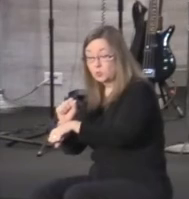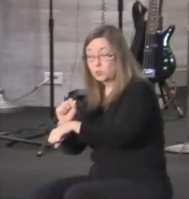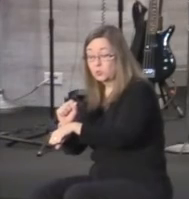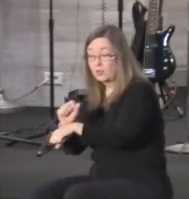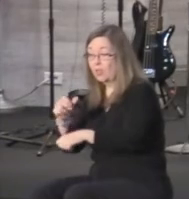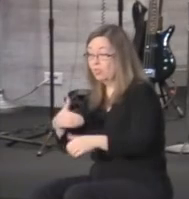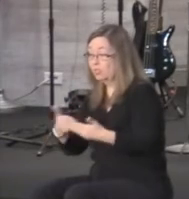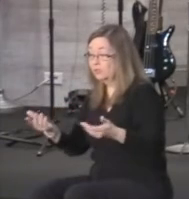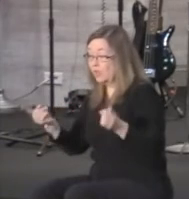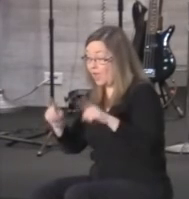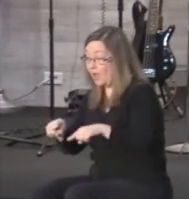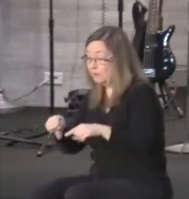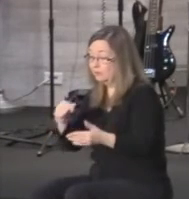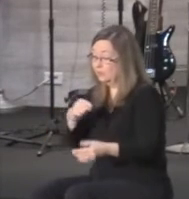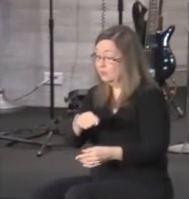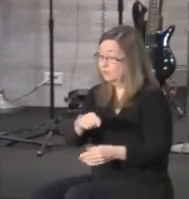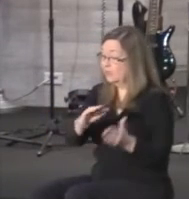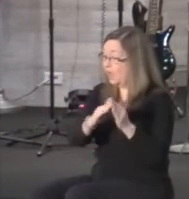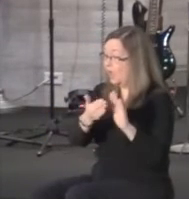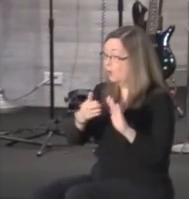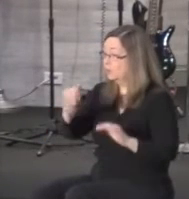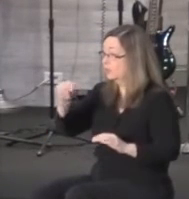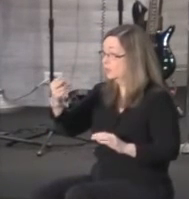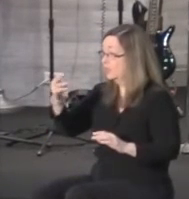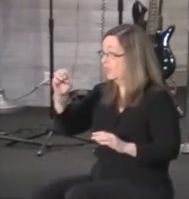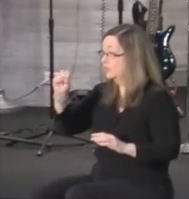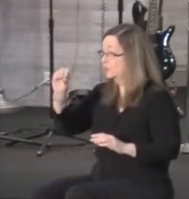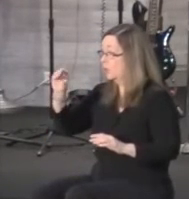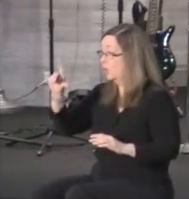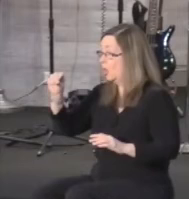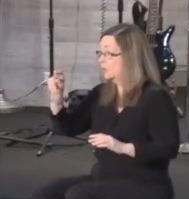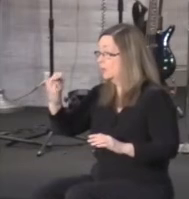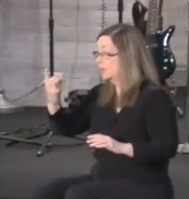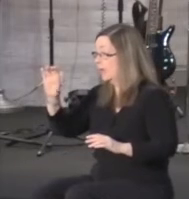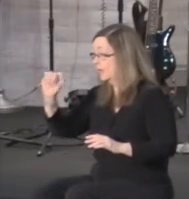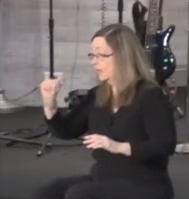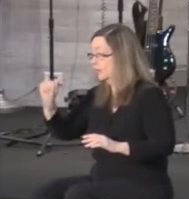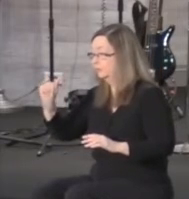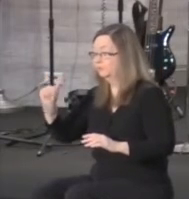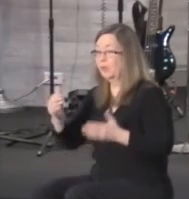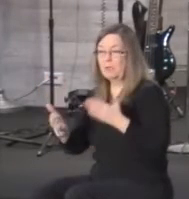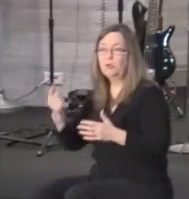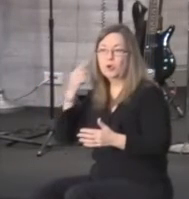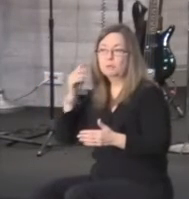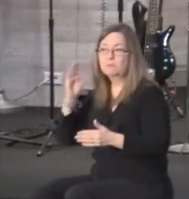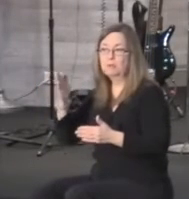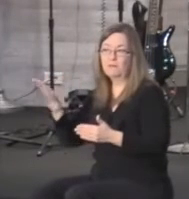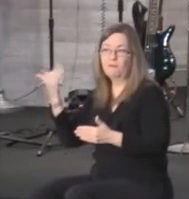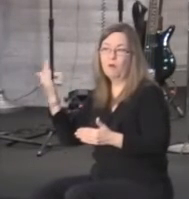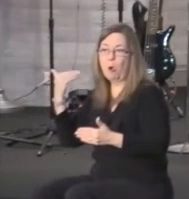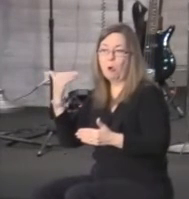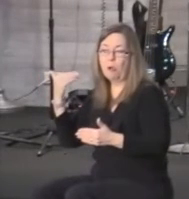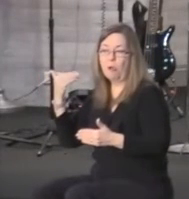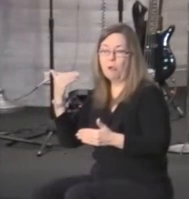things unfold in Thessalonica. I'm sure you've heard sermons from Gary on discipleship. You've heard